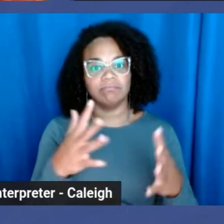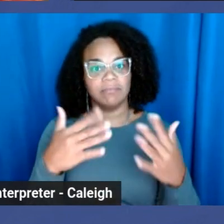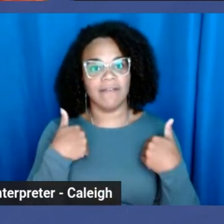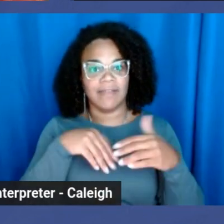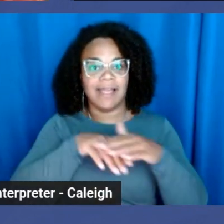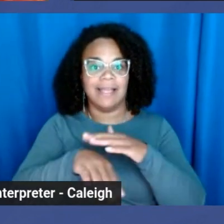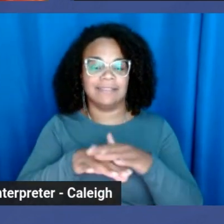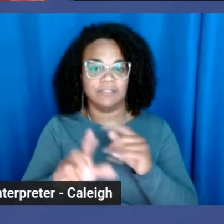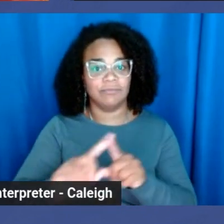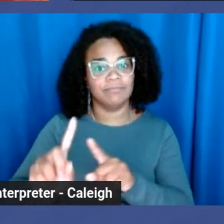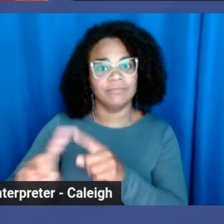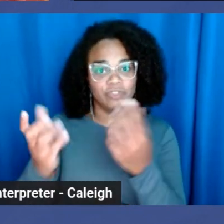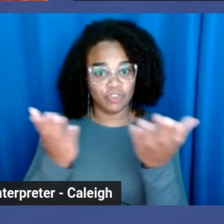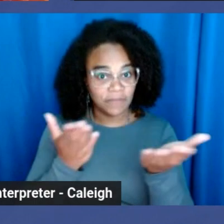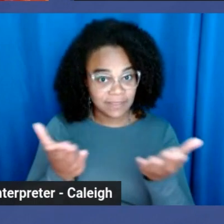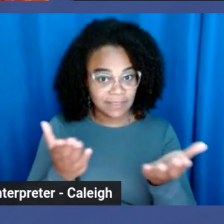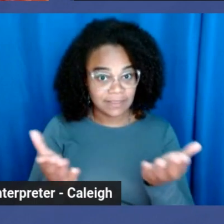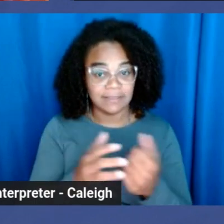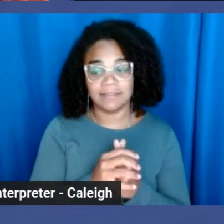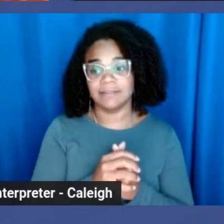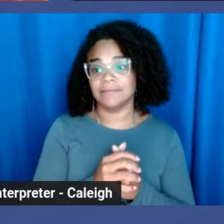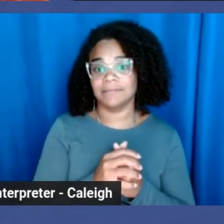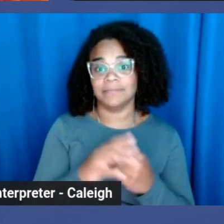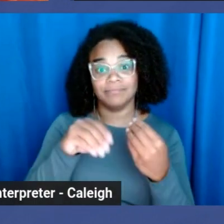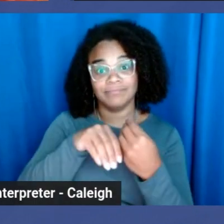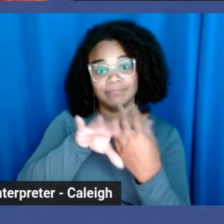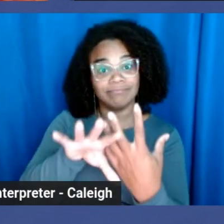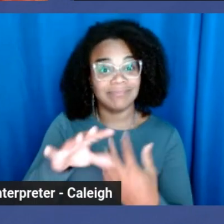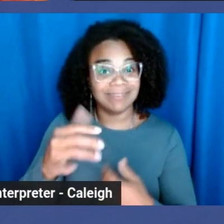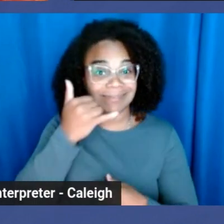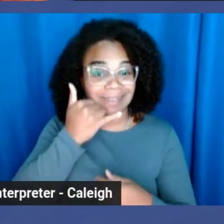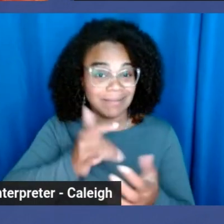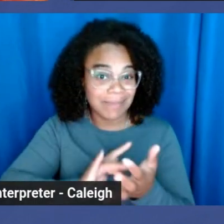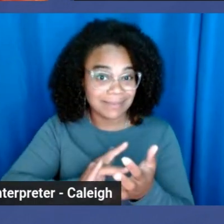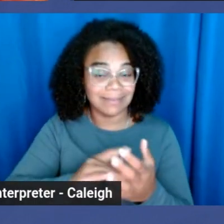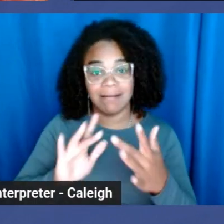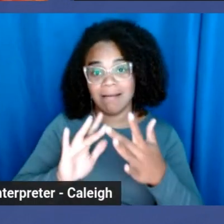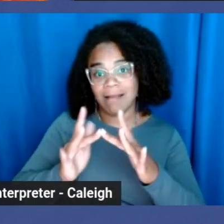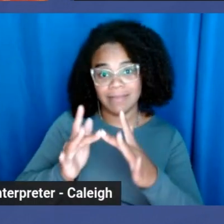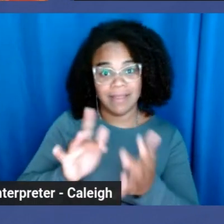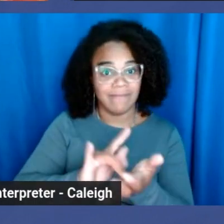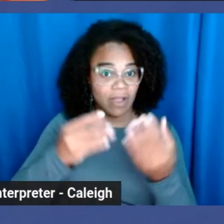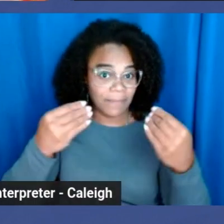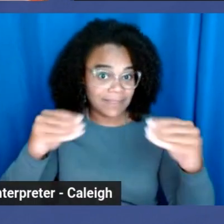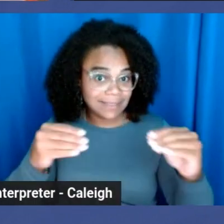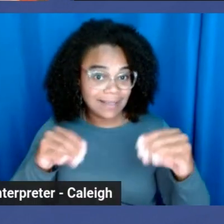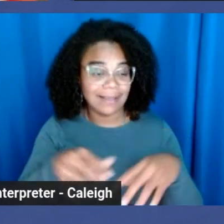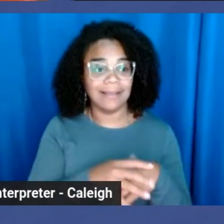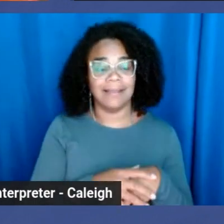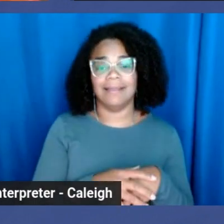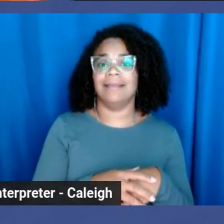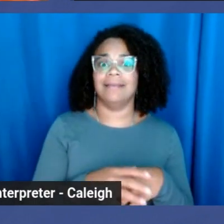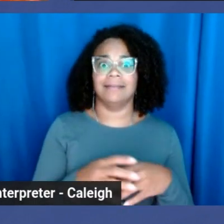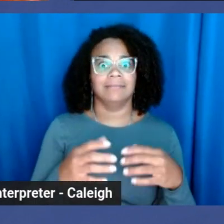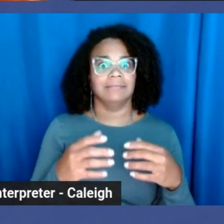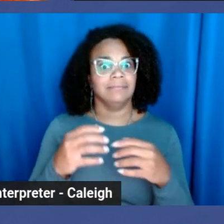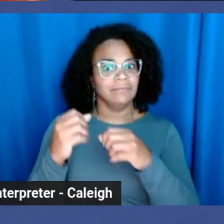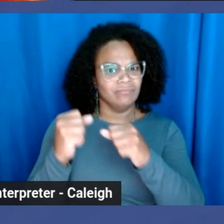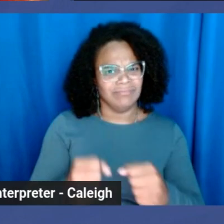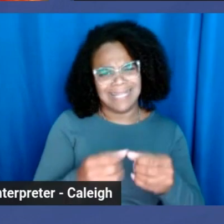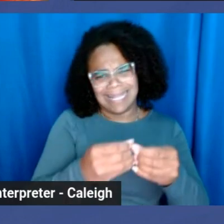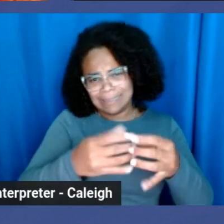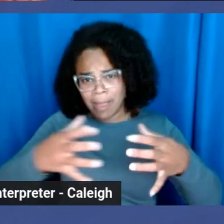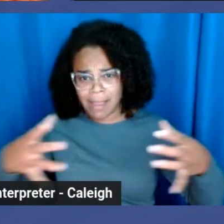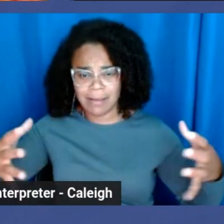to services, telemedicine, online pharmacies, massive expansion of access